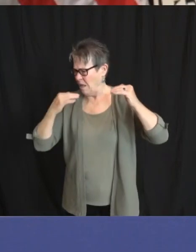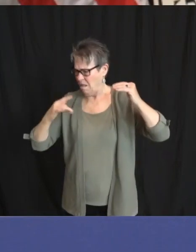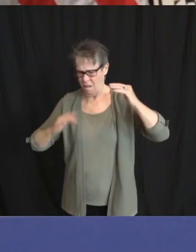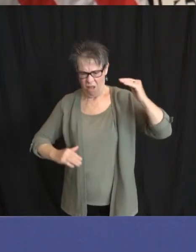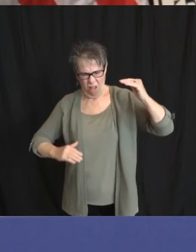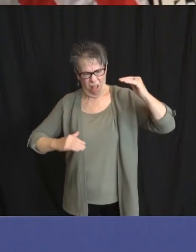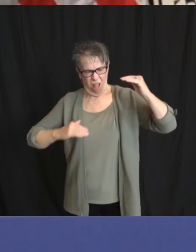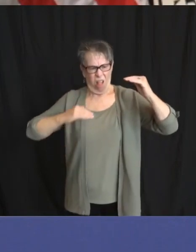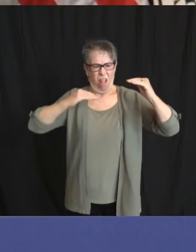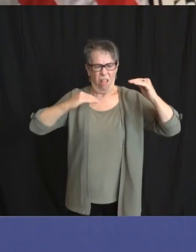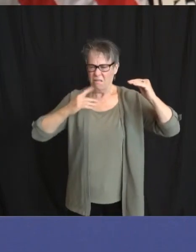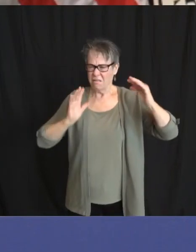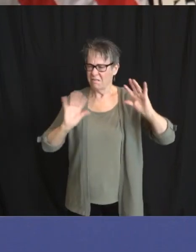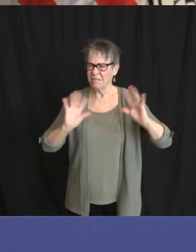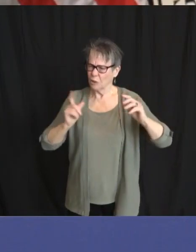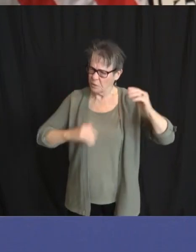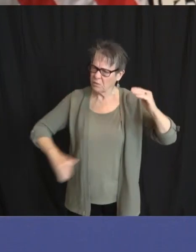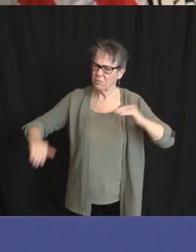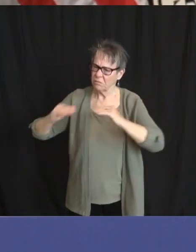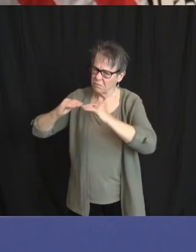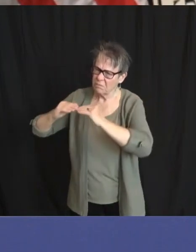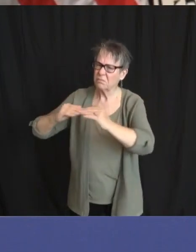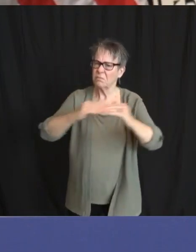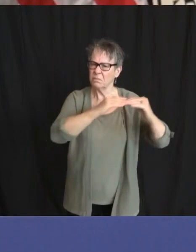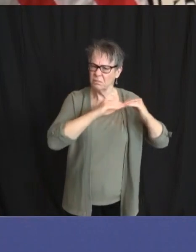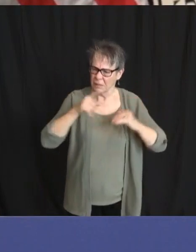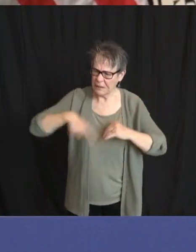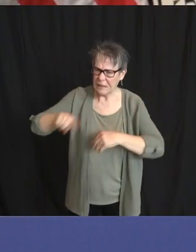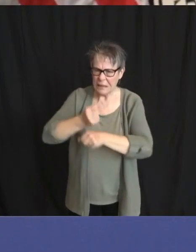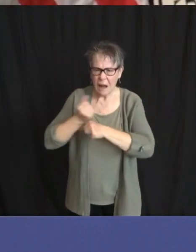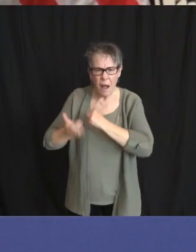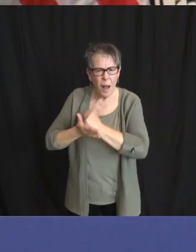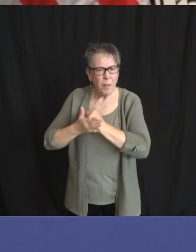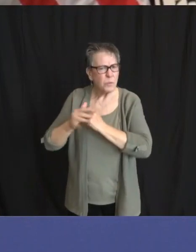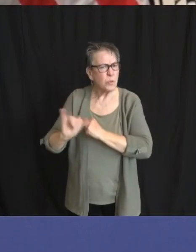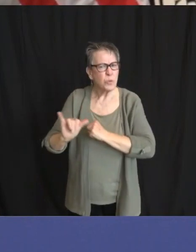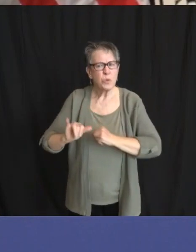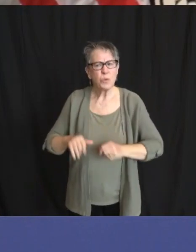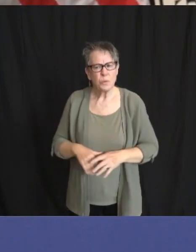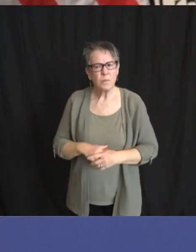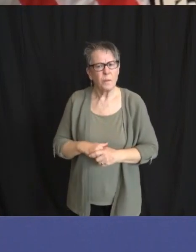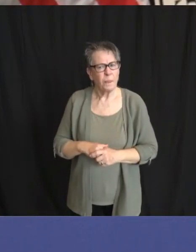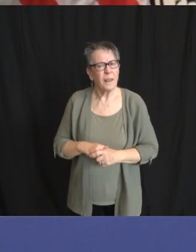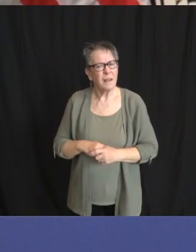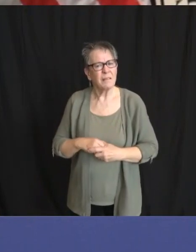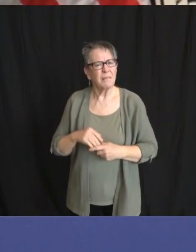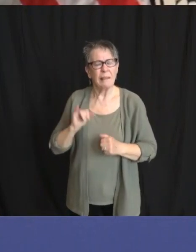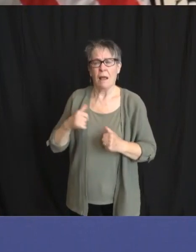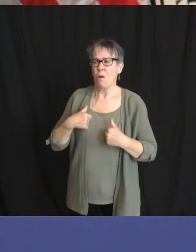your leadership today and as always. Pat, likewise to you, any update on